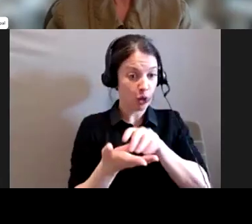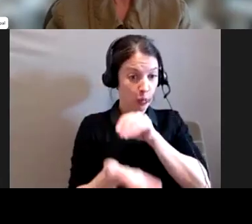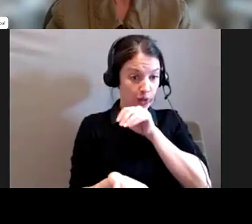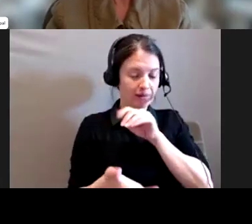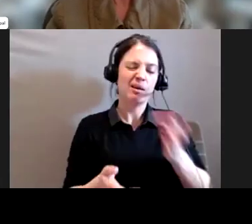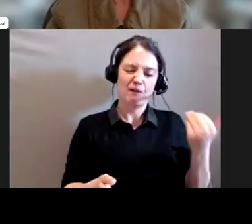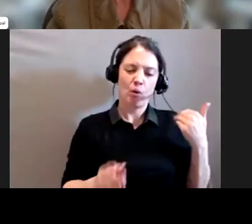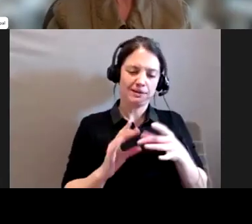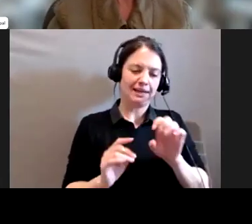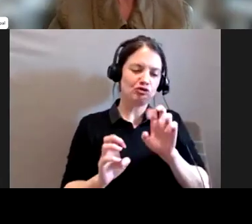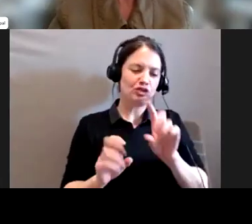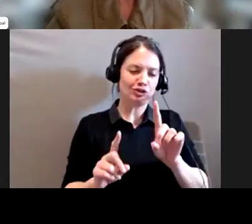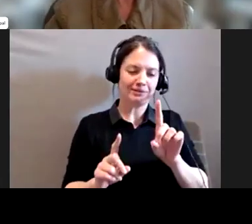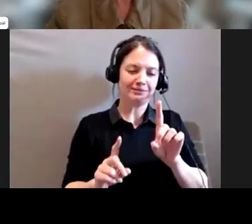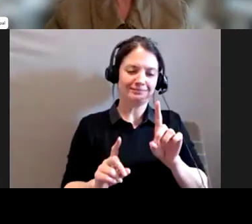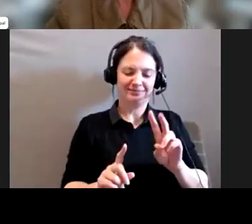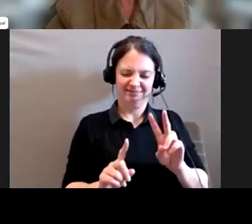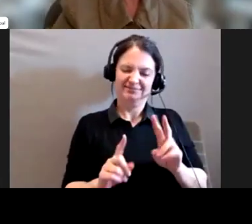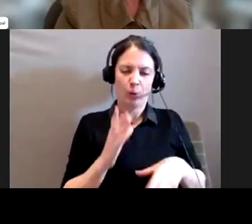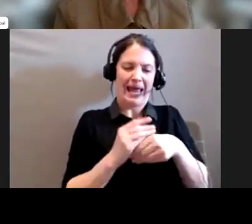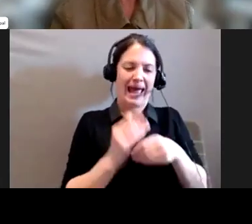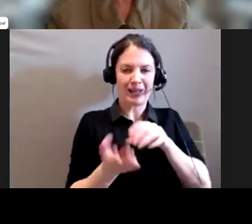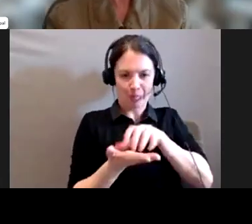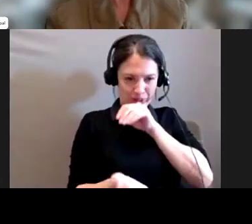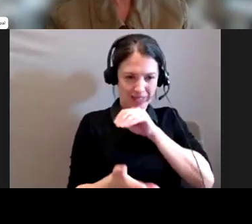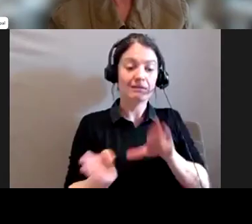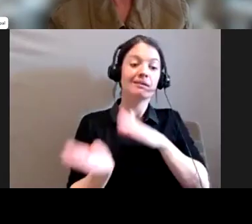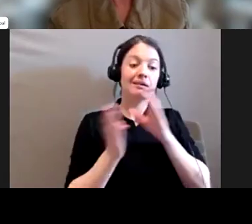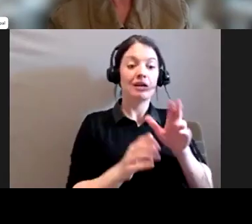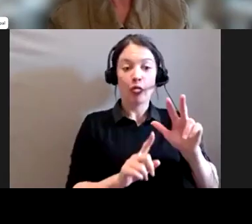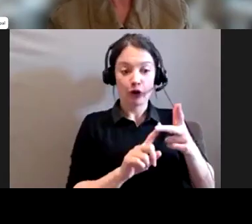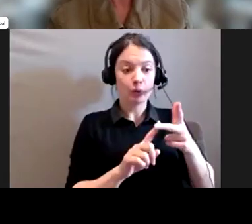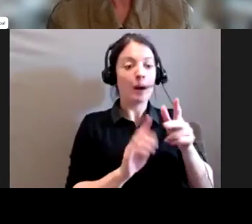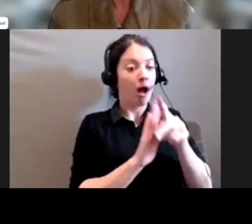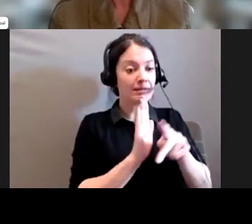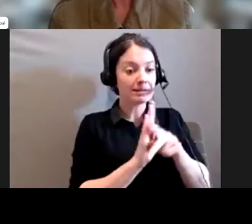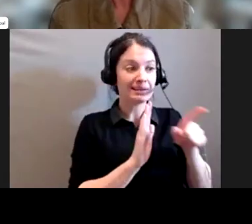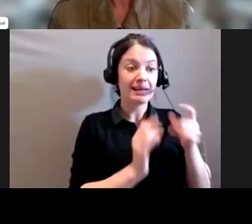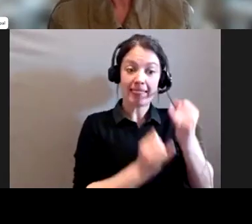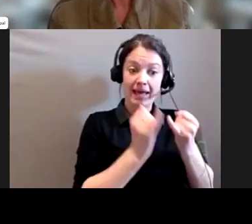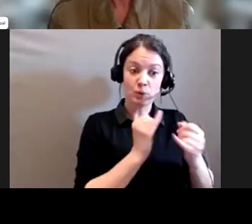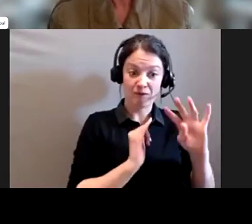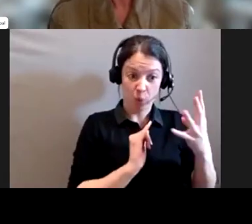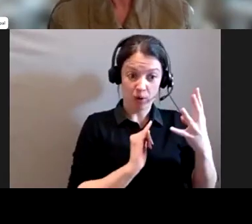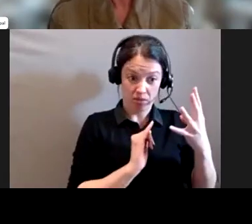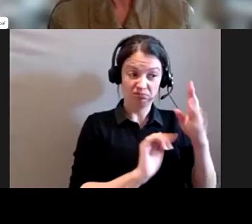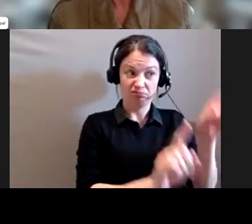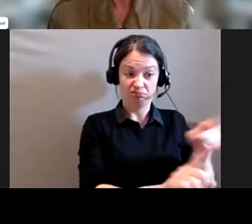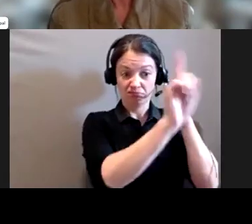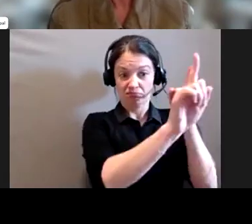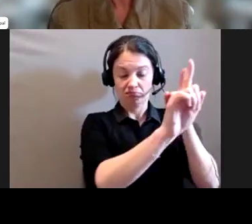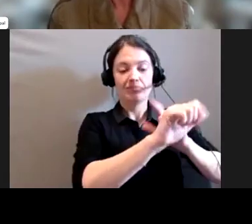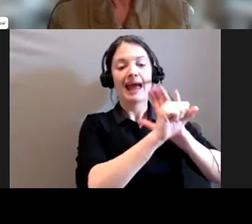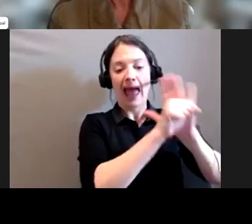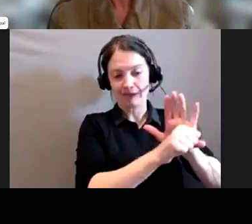just say education, but it's education and learning now. Policy, and the last one is advocacy, in that order, and for an important